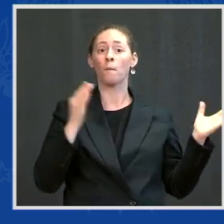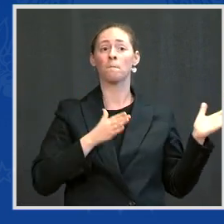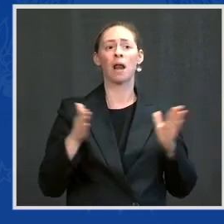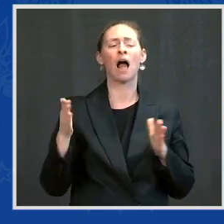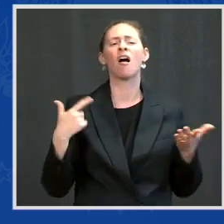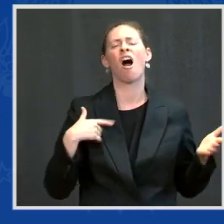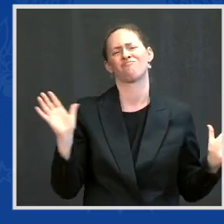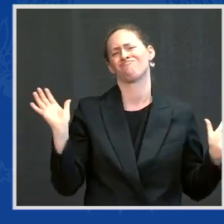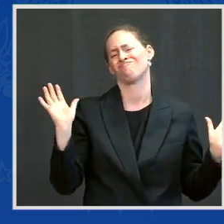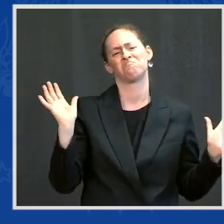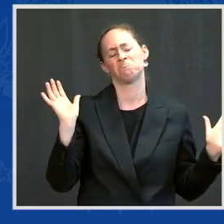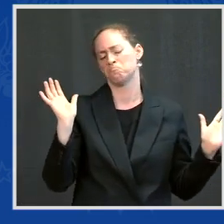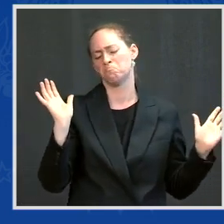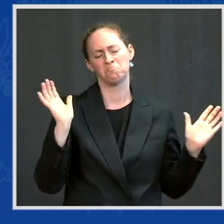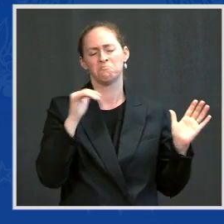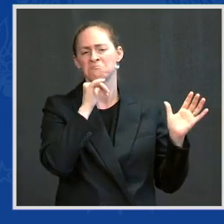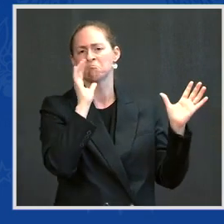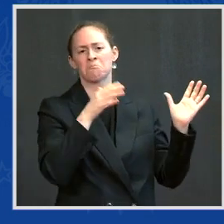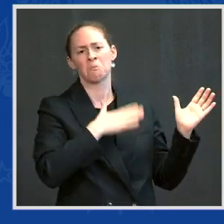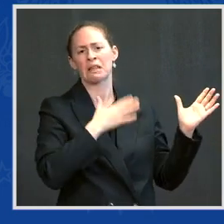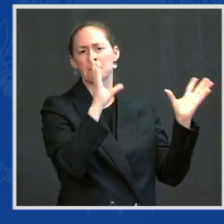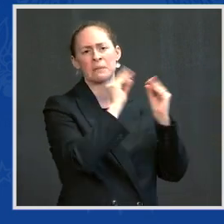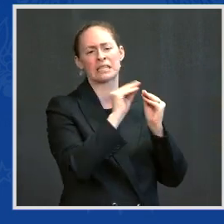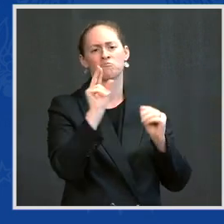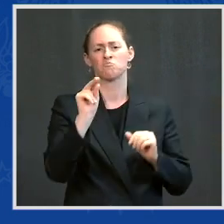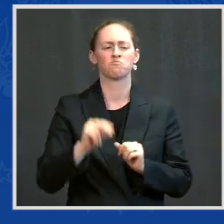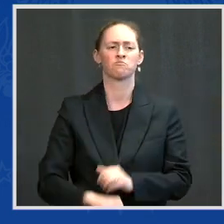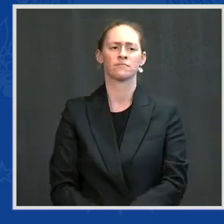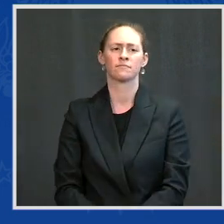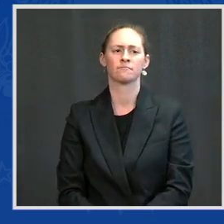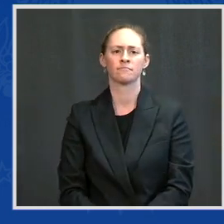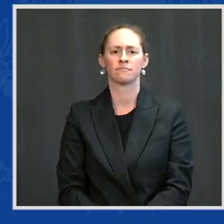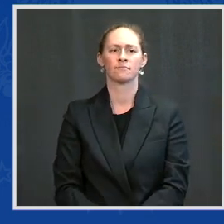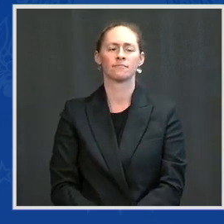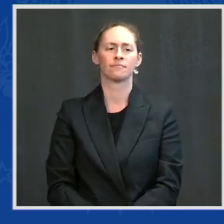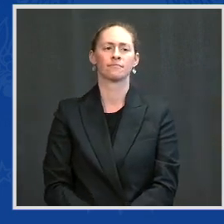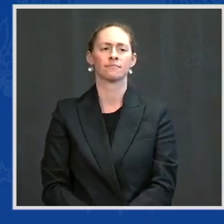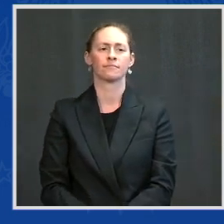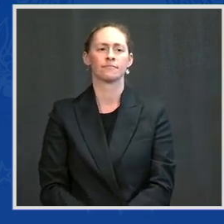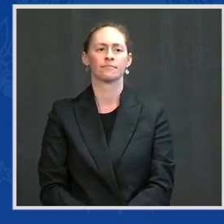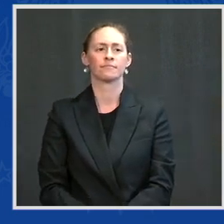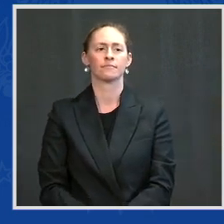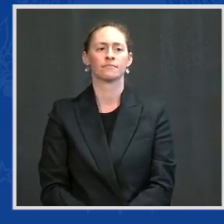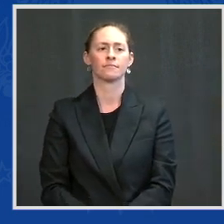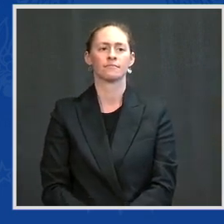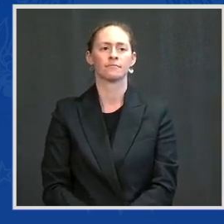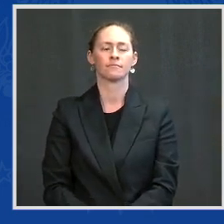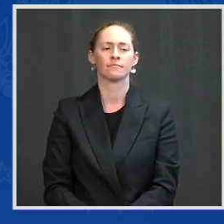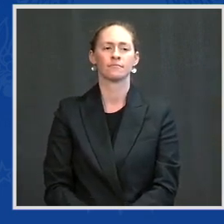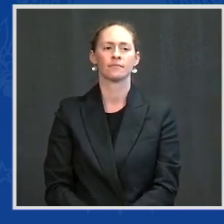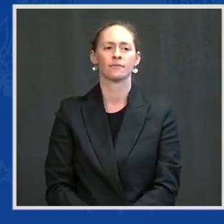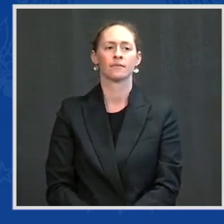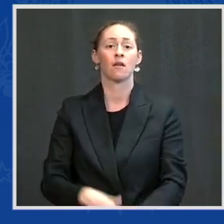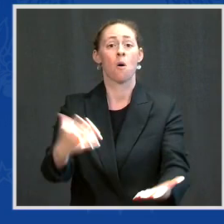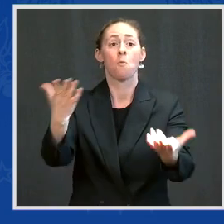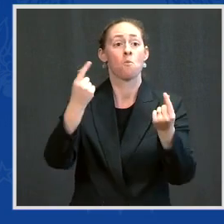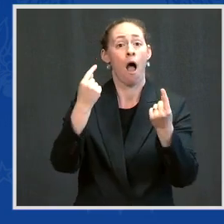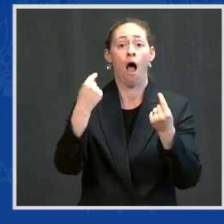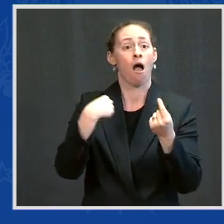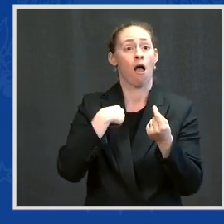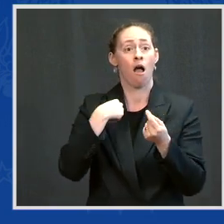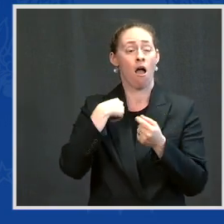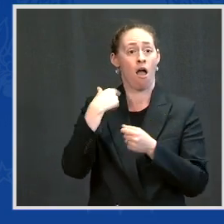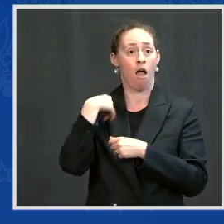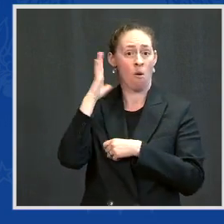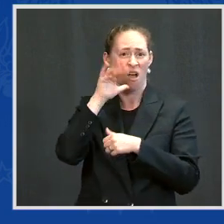negotiated as to how we would proceed. But what I would not do is I would not do what had been done in the recent past. I